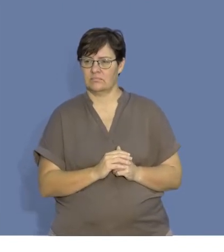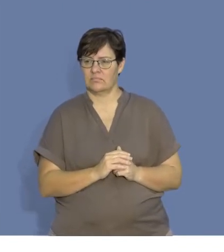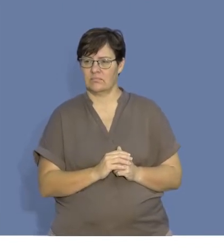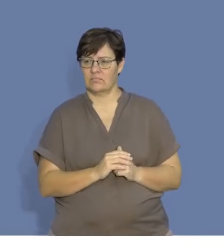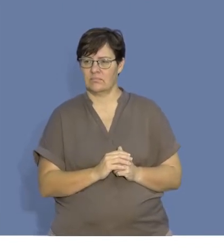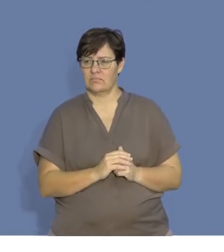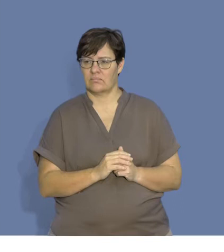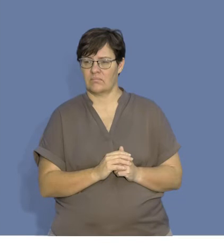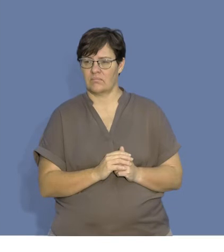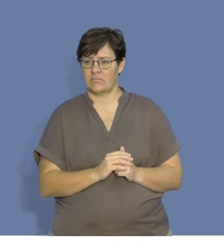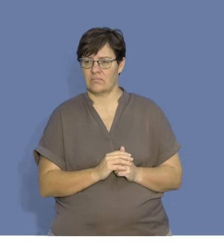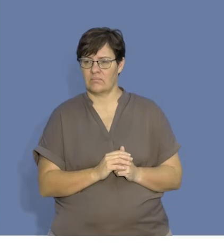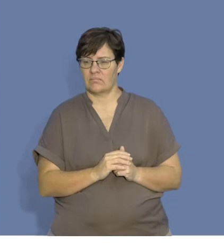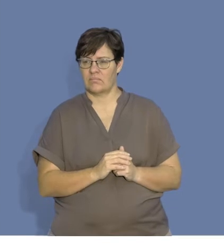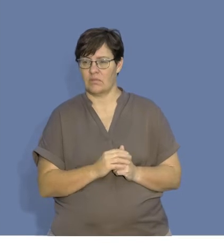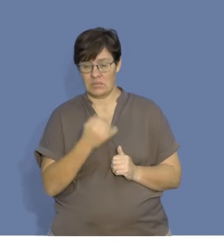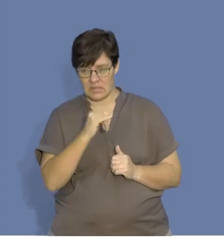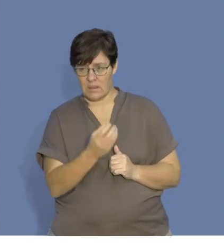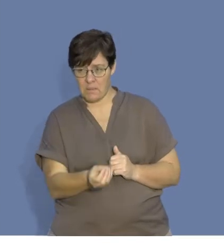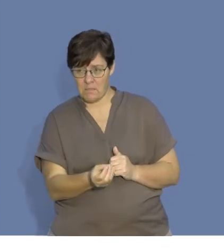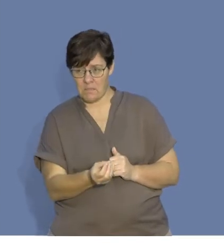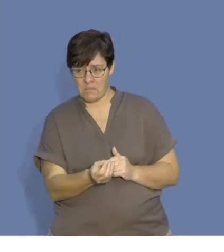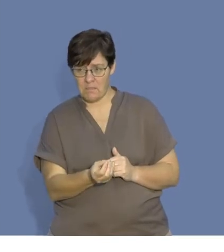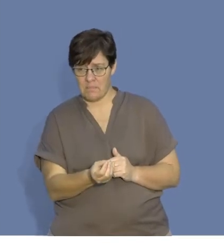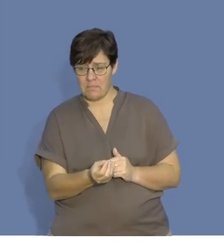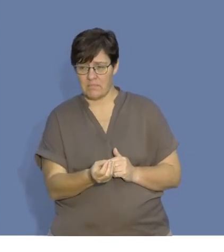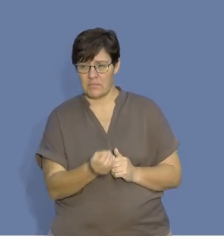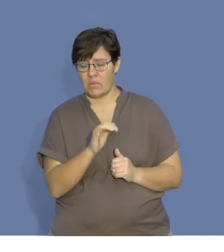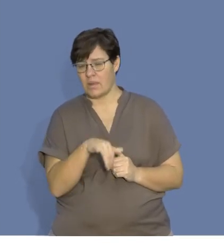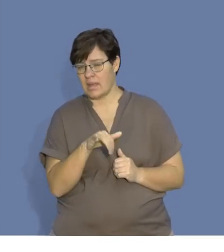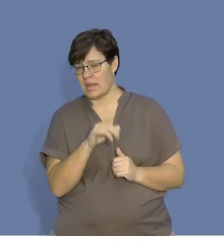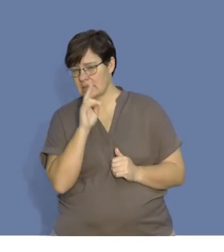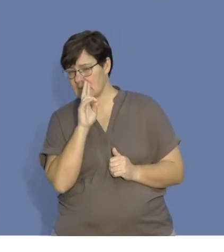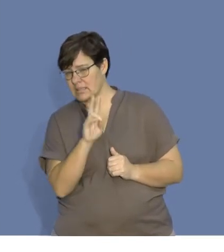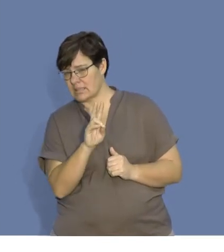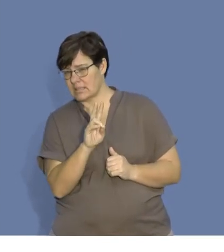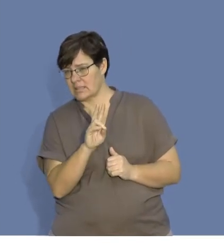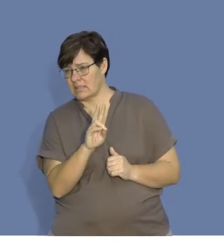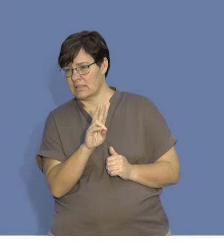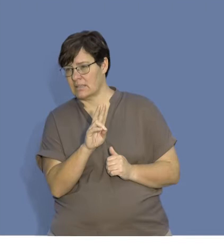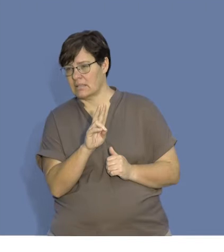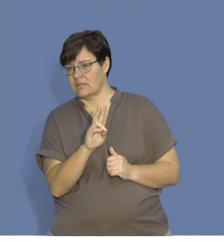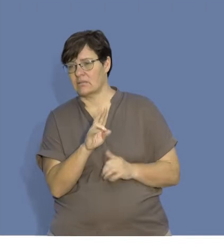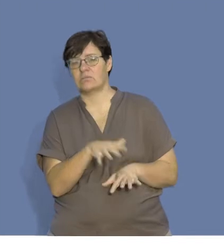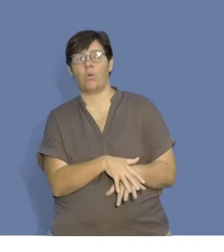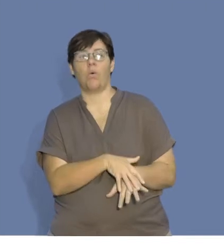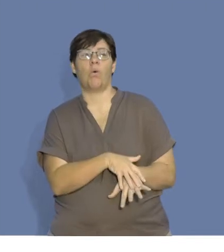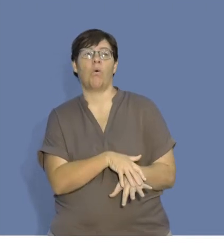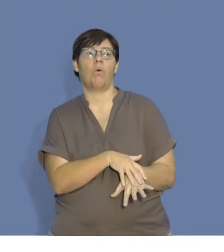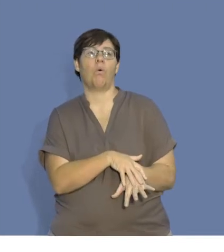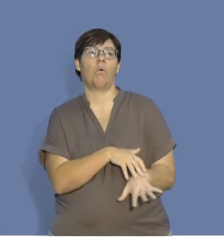Ooh, let's see, are we still getting? And we wait. Now they're moving very